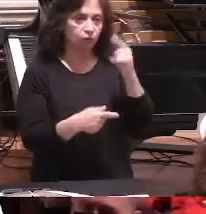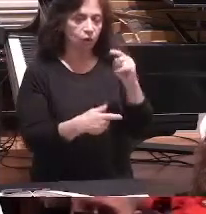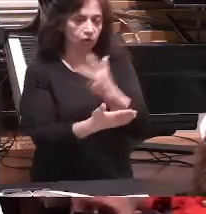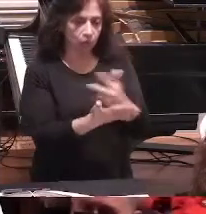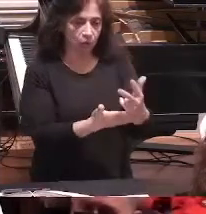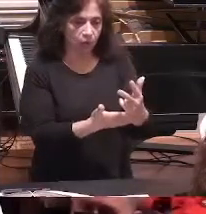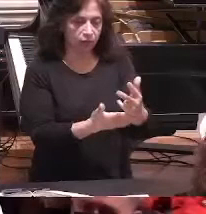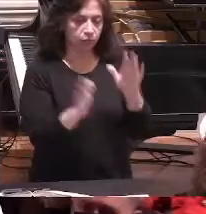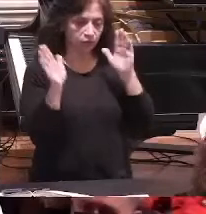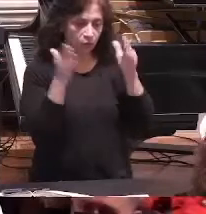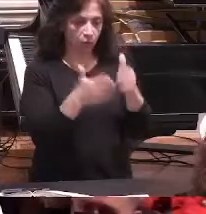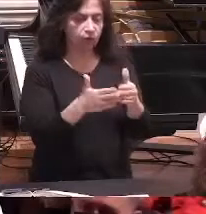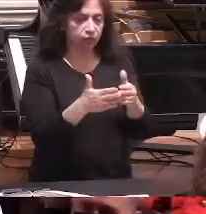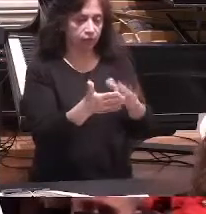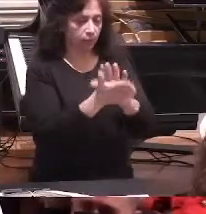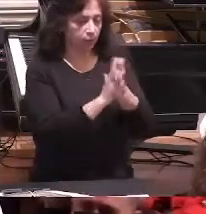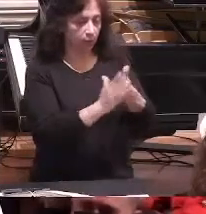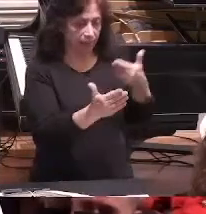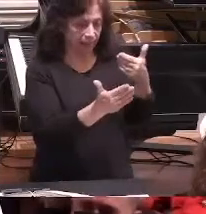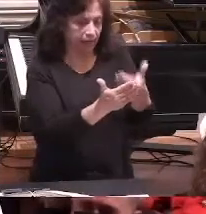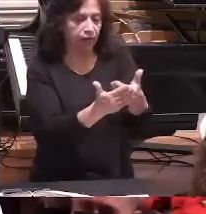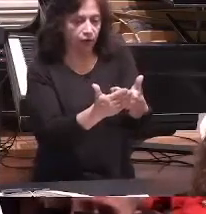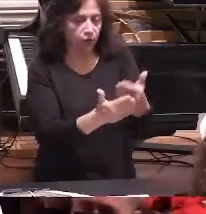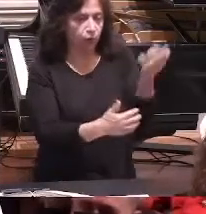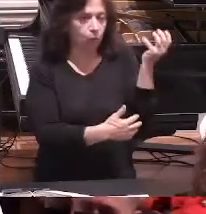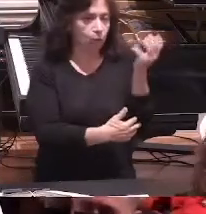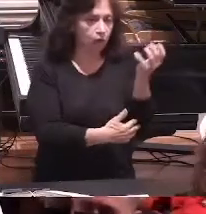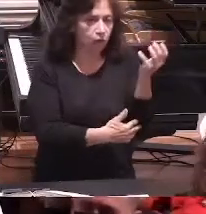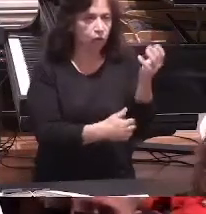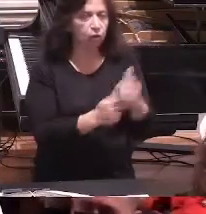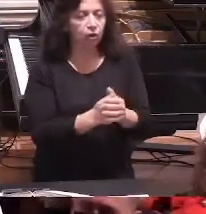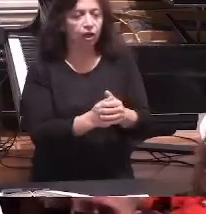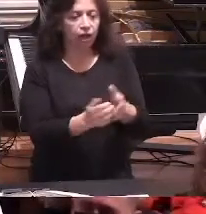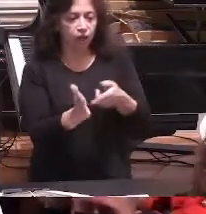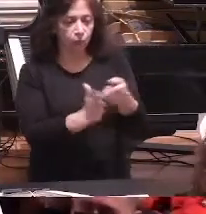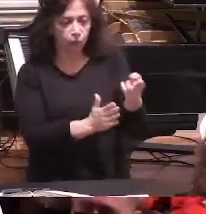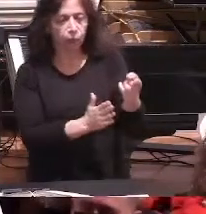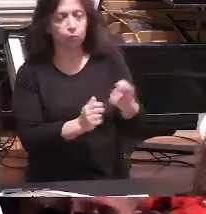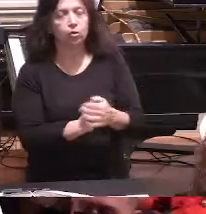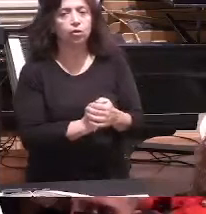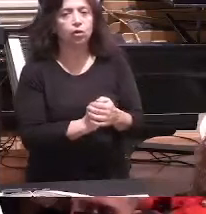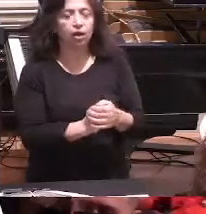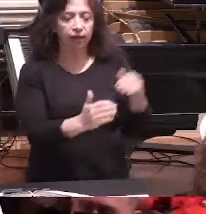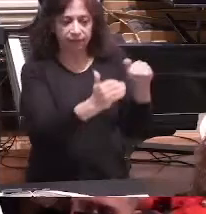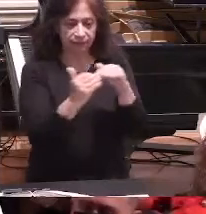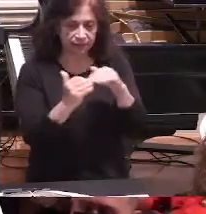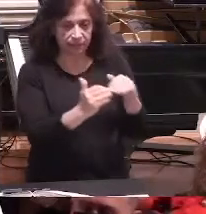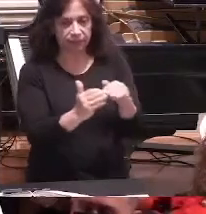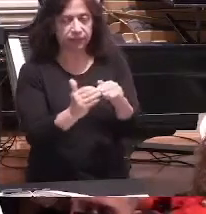have focused on drawing near to wonder and truth and